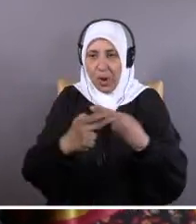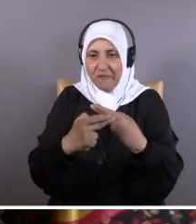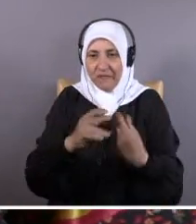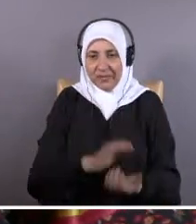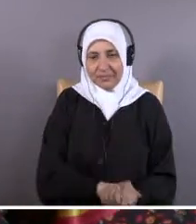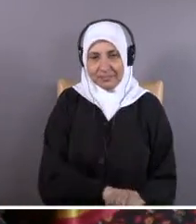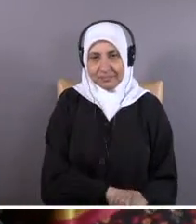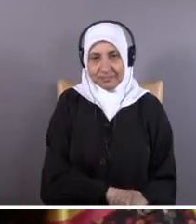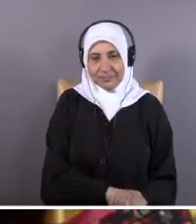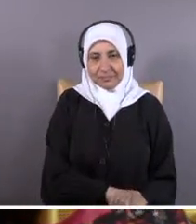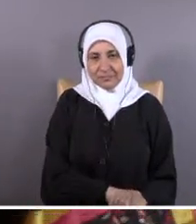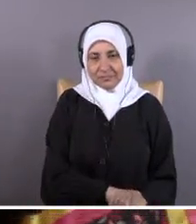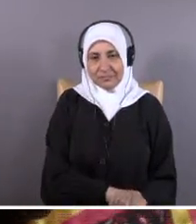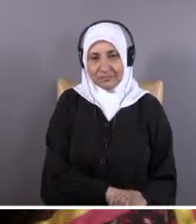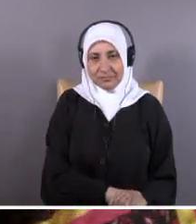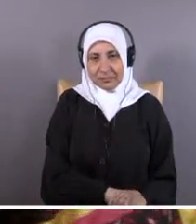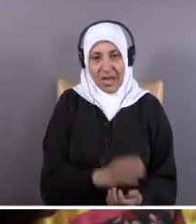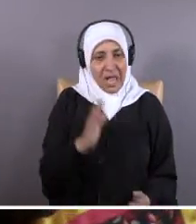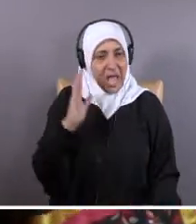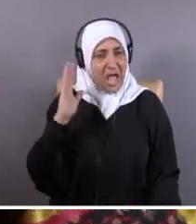So everything around us,